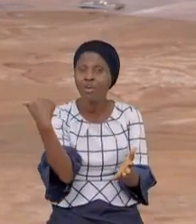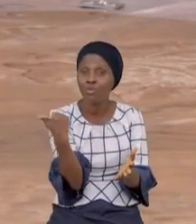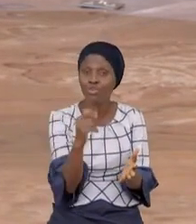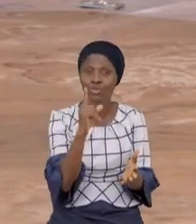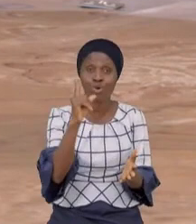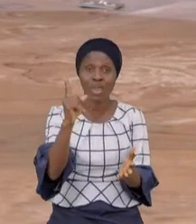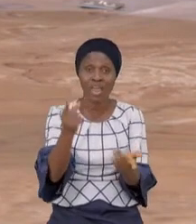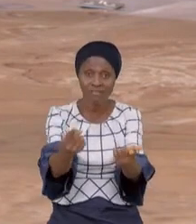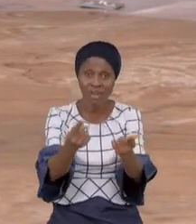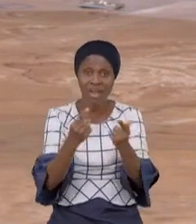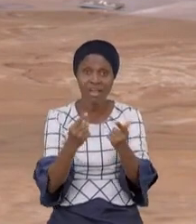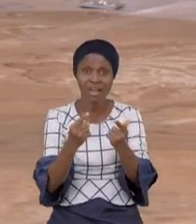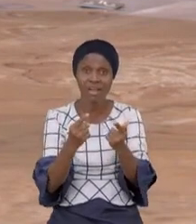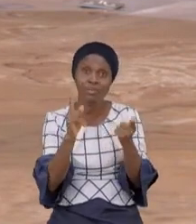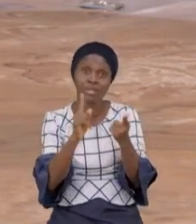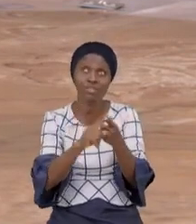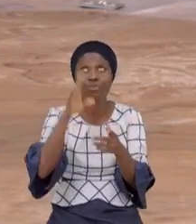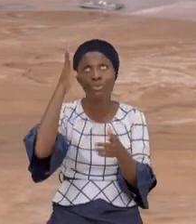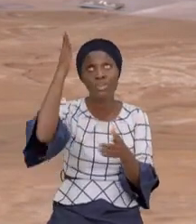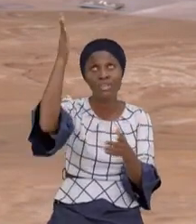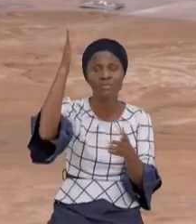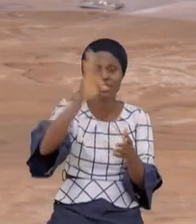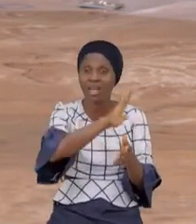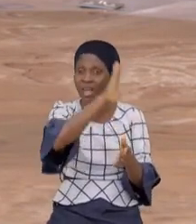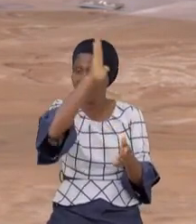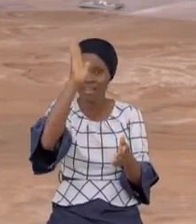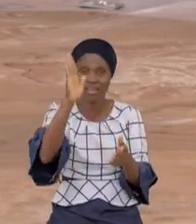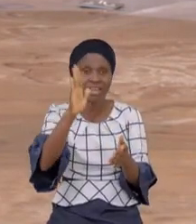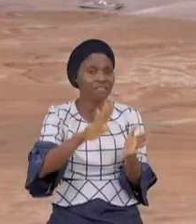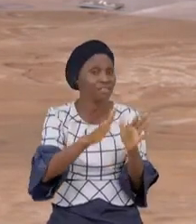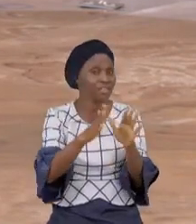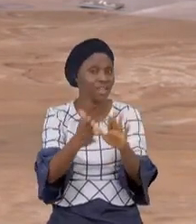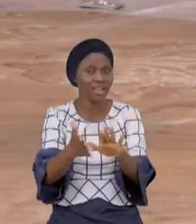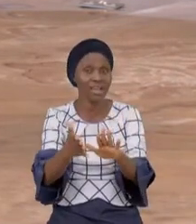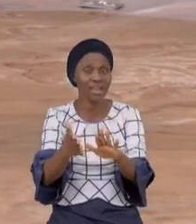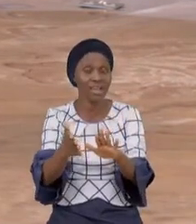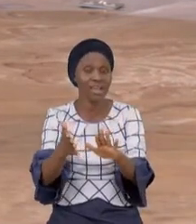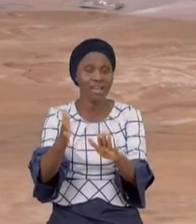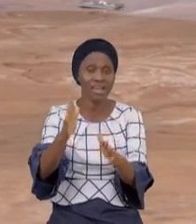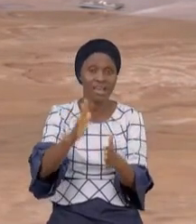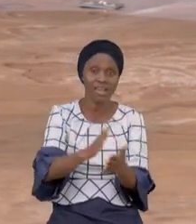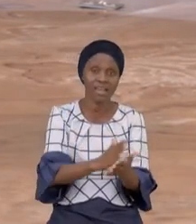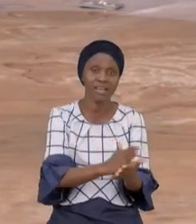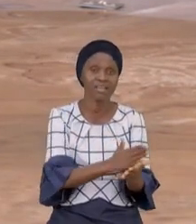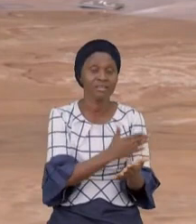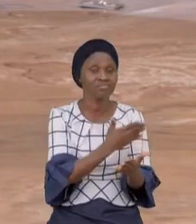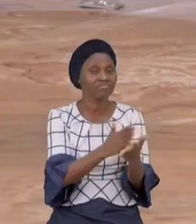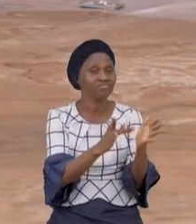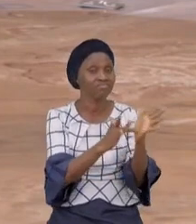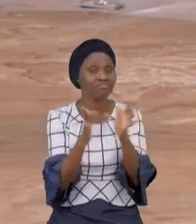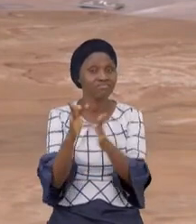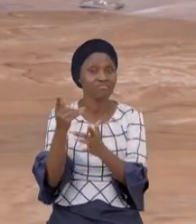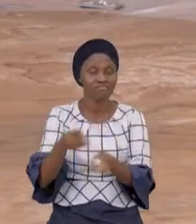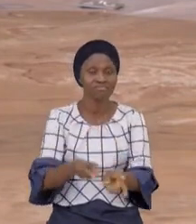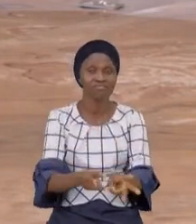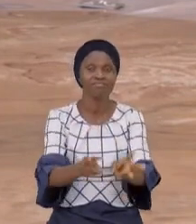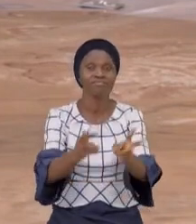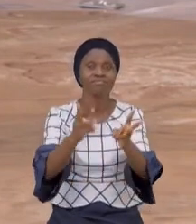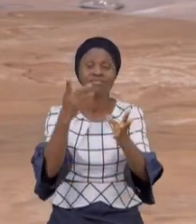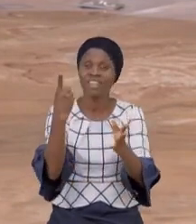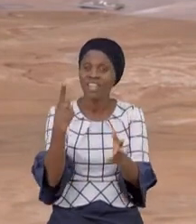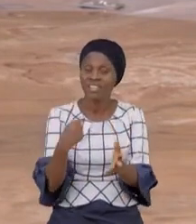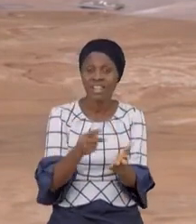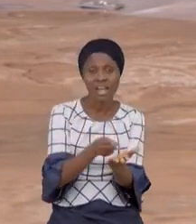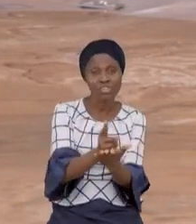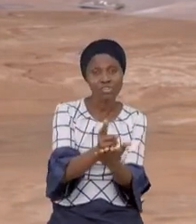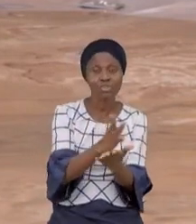life. Whosoever cometh to him shall never die. Jesus, the